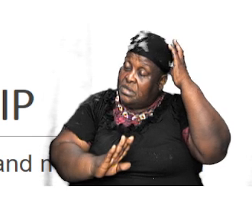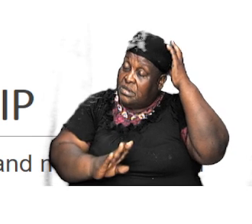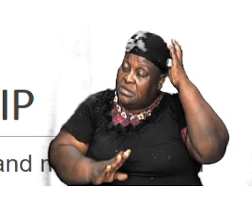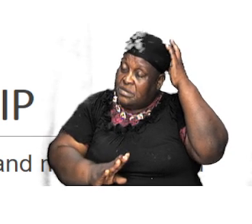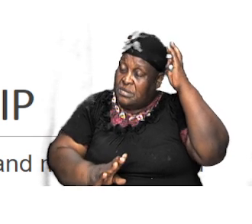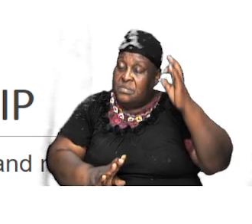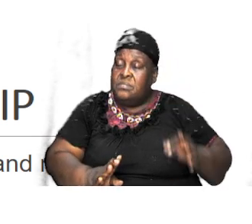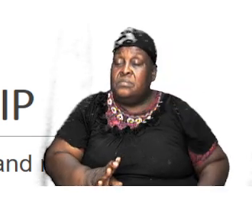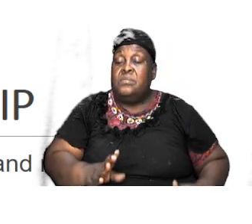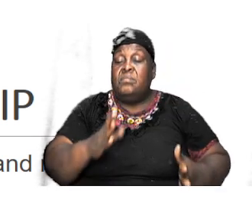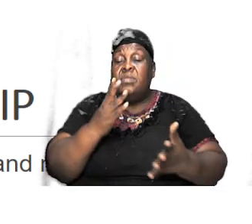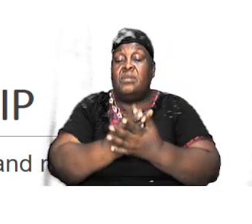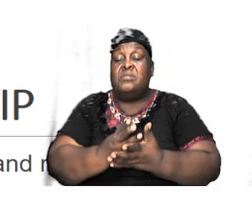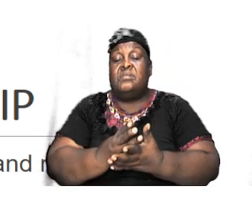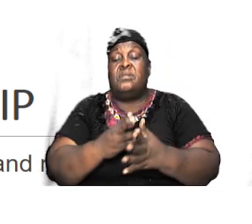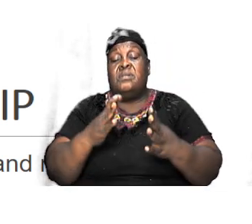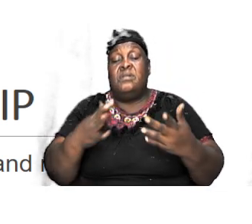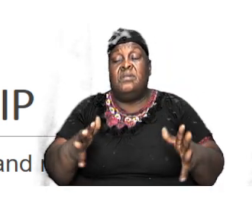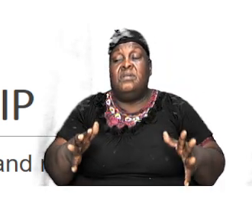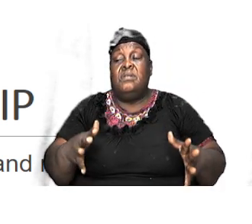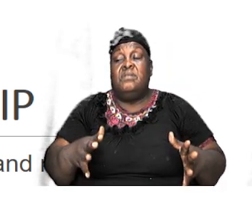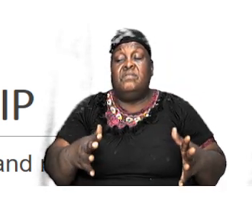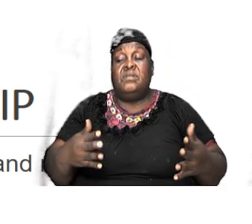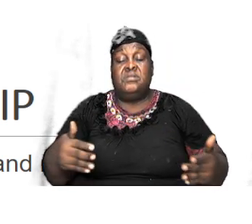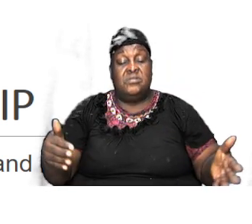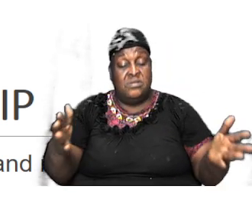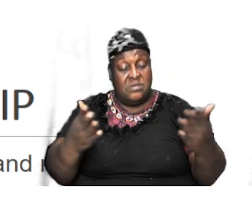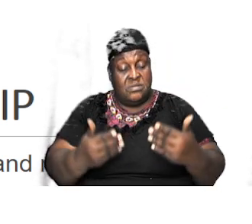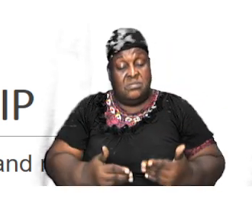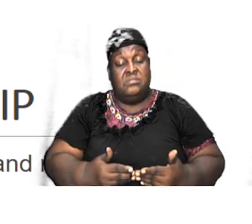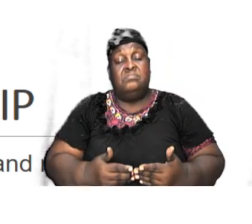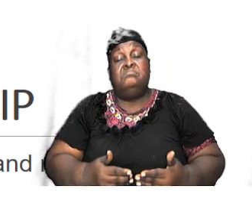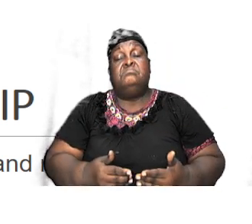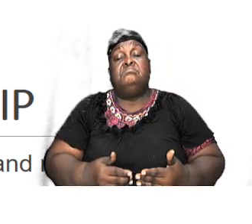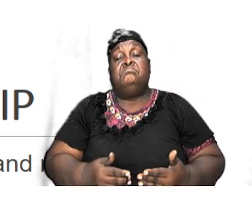we're going to stop here. I think this is the last slide. We're going to stop here.